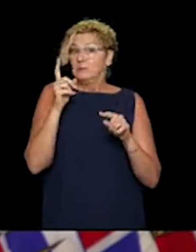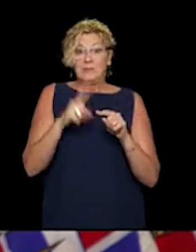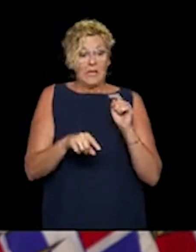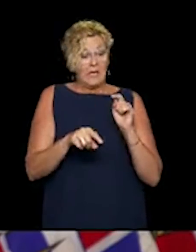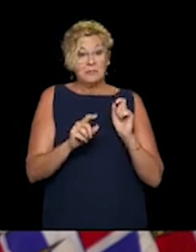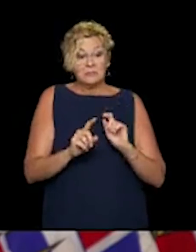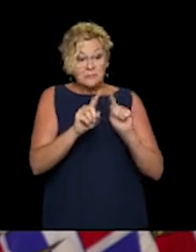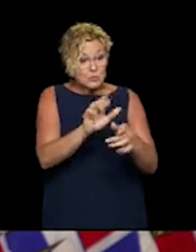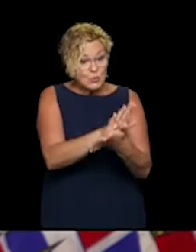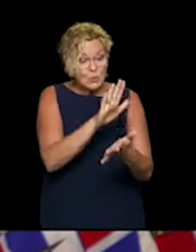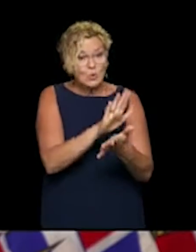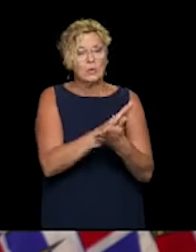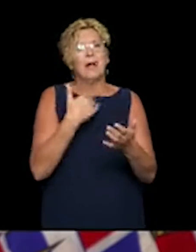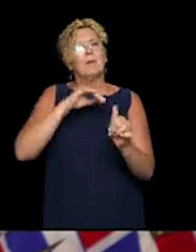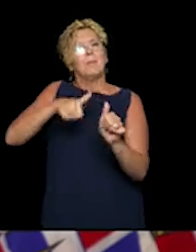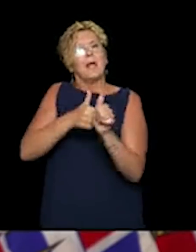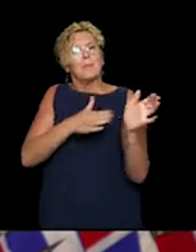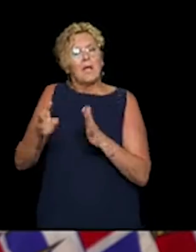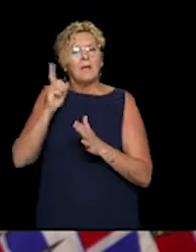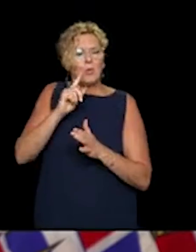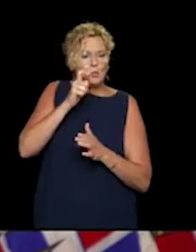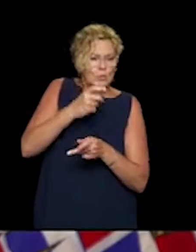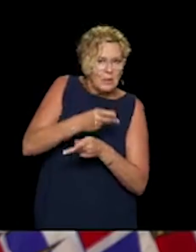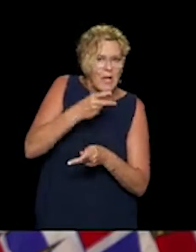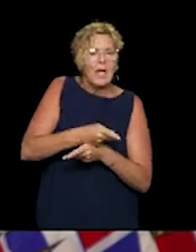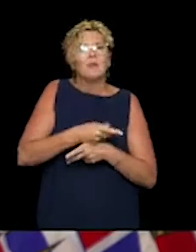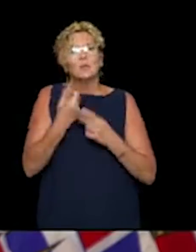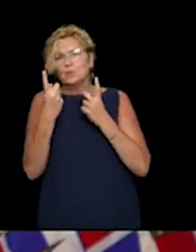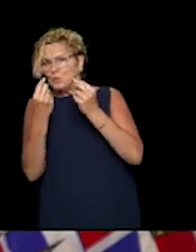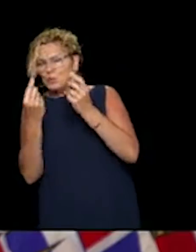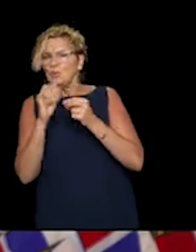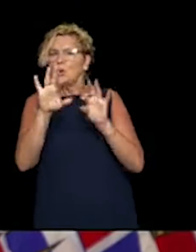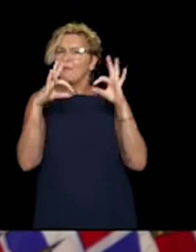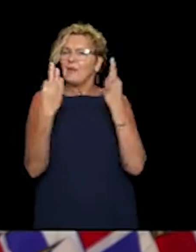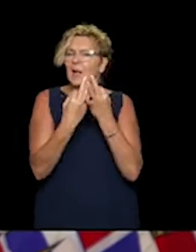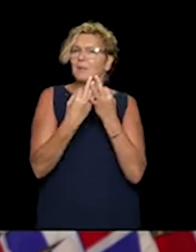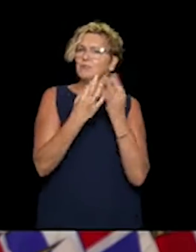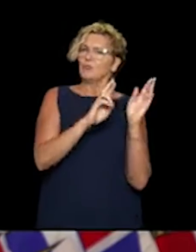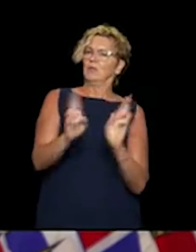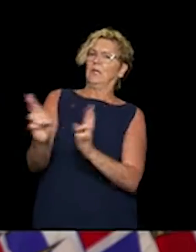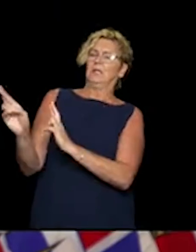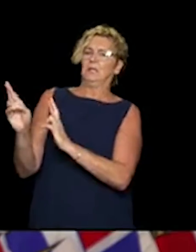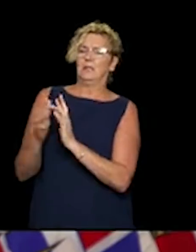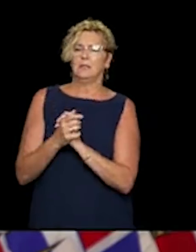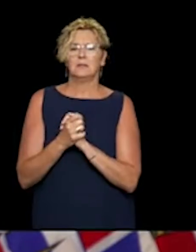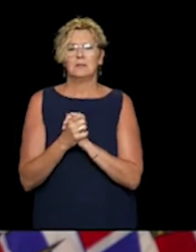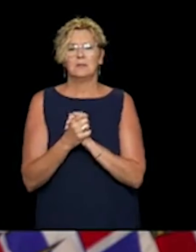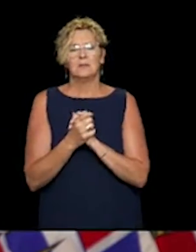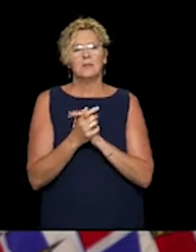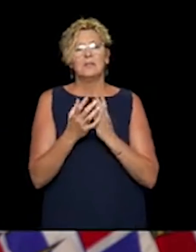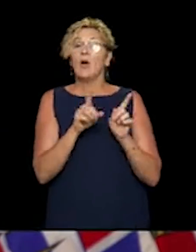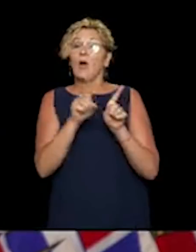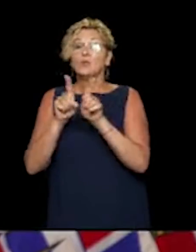need to continue to be flexible, to ensure that we're giving employees what they need to stay home, to work from home if need